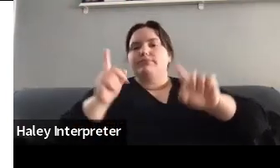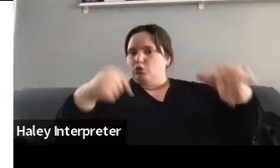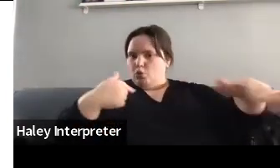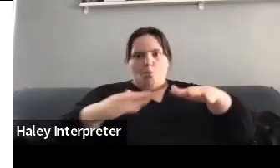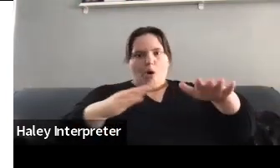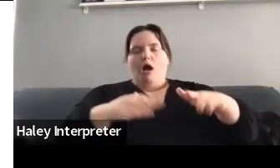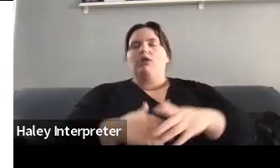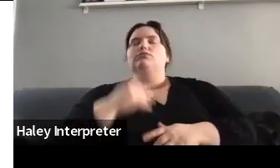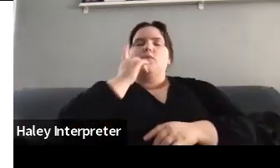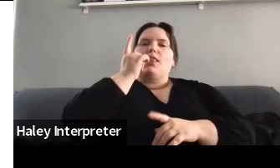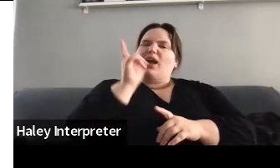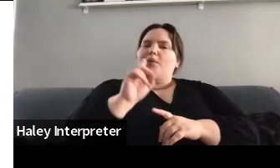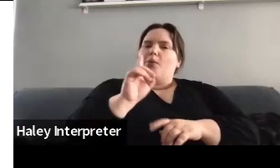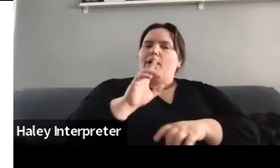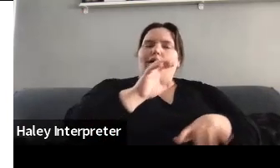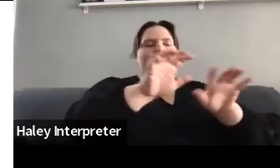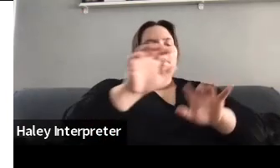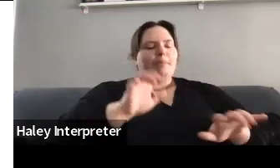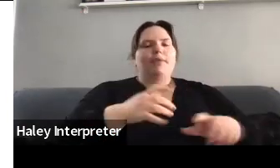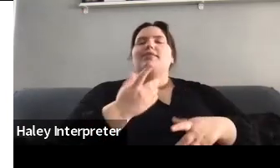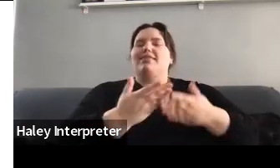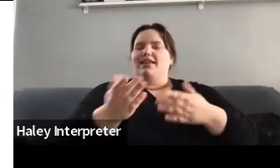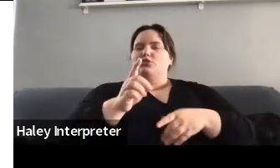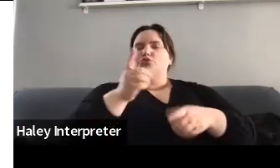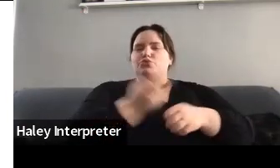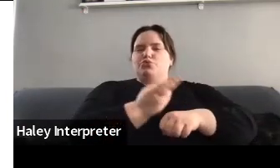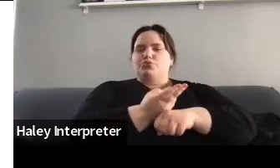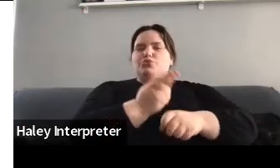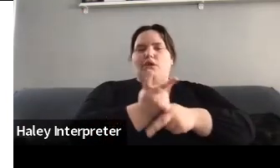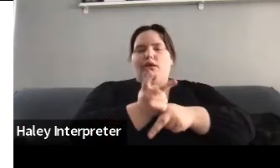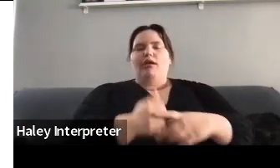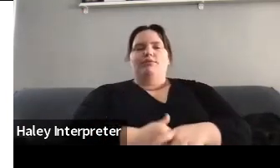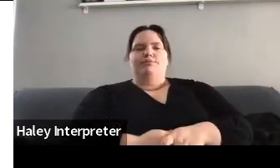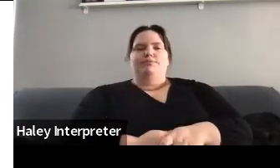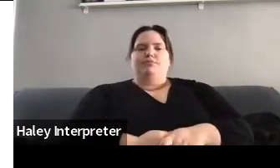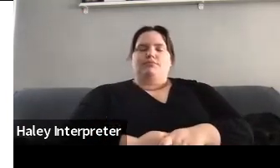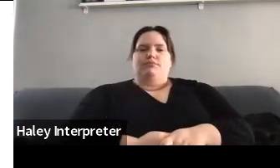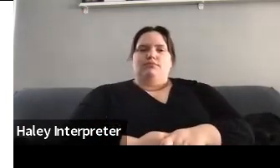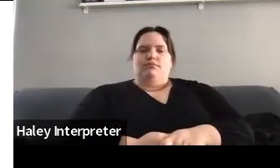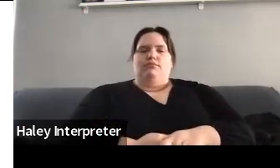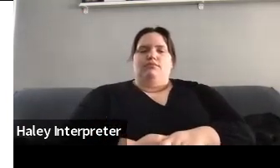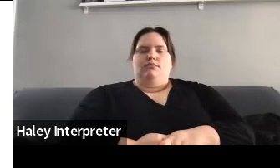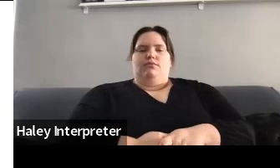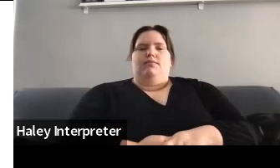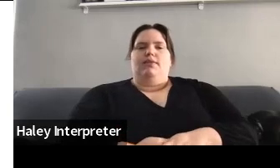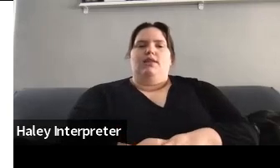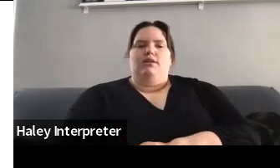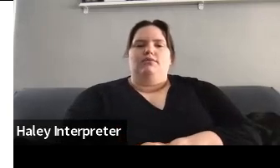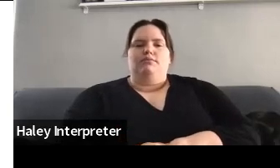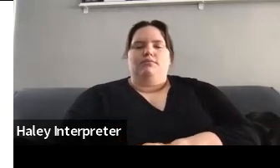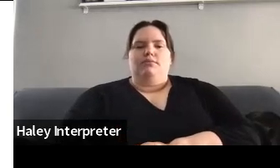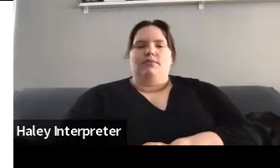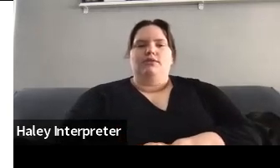the things that you use to care for your pets. Some more general adaptations. Consider options for